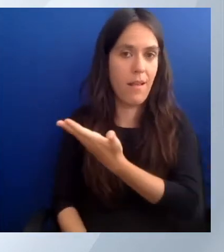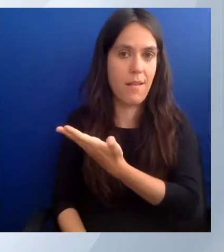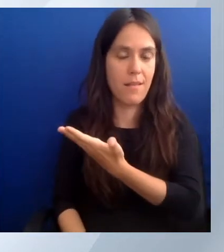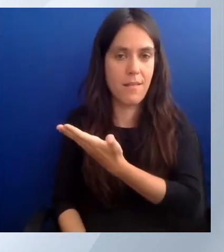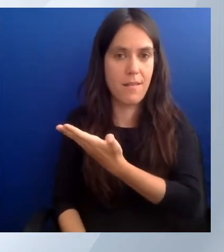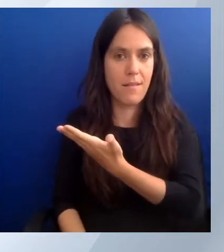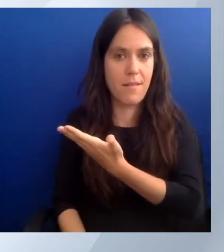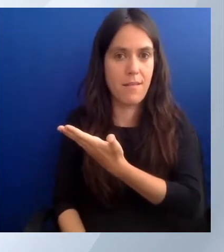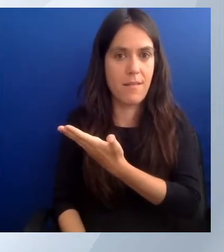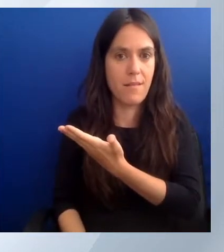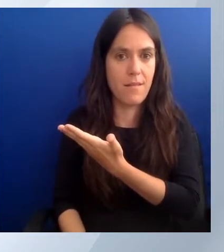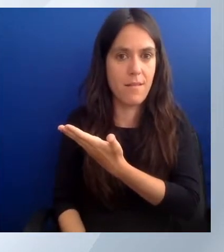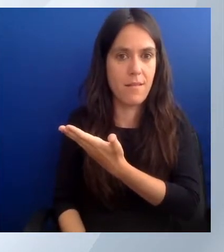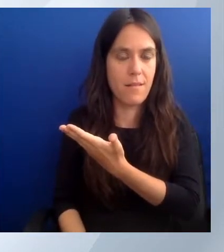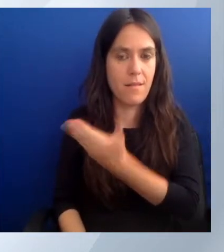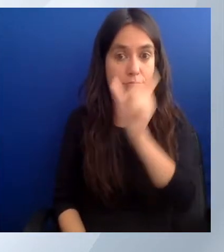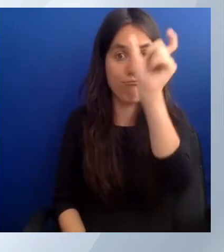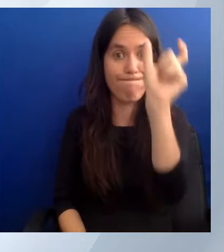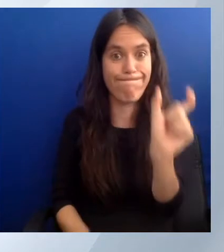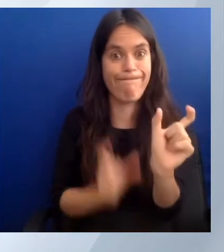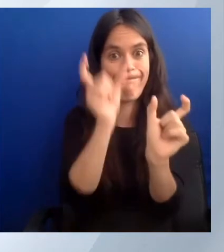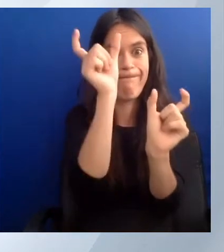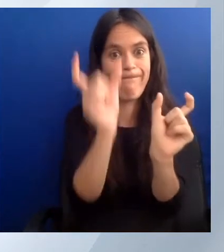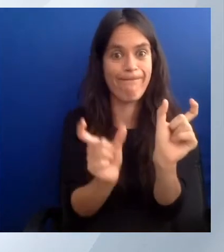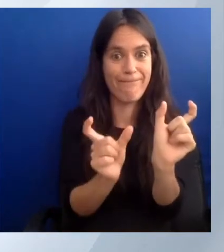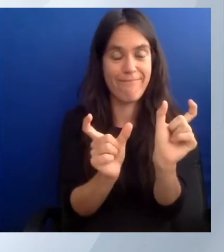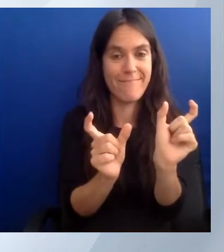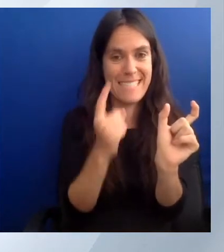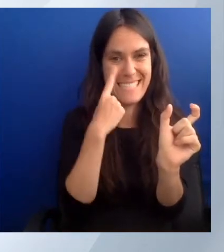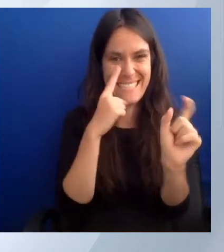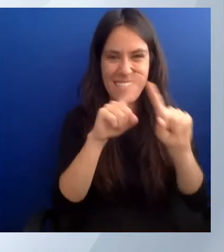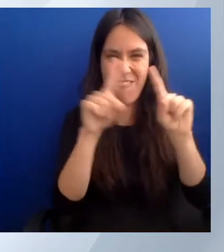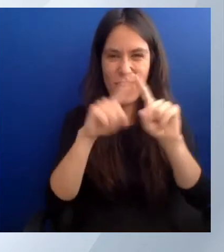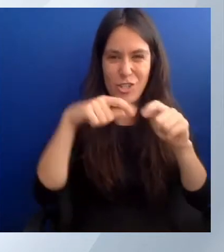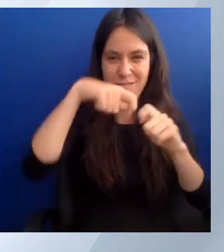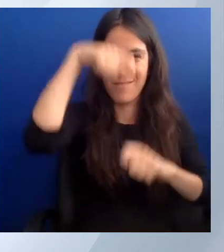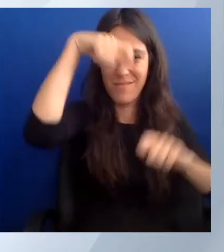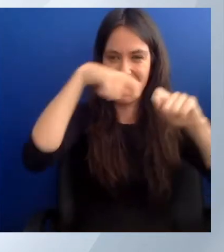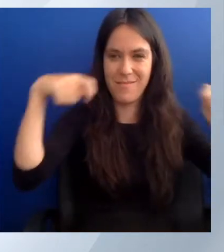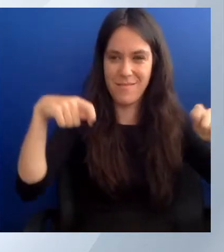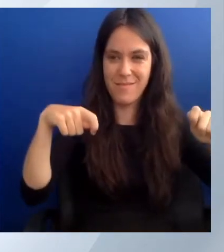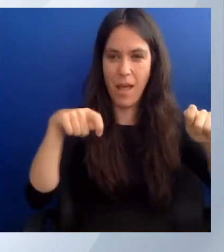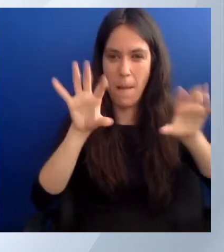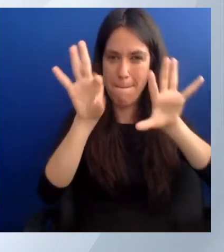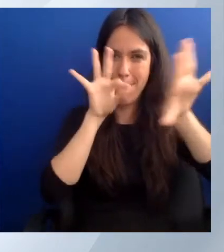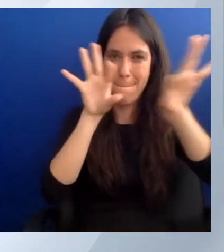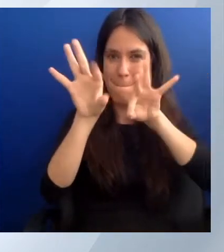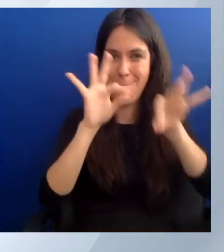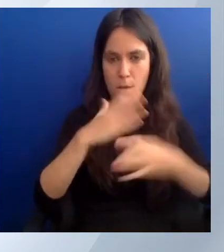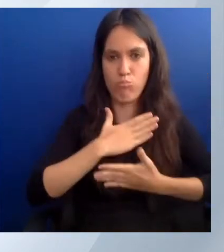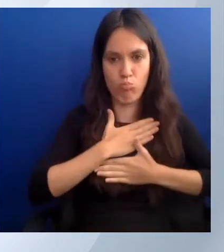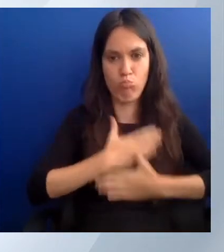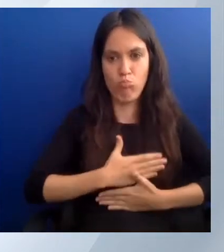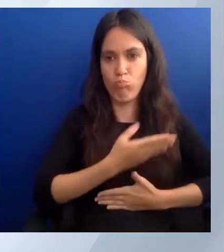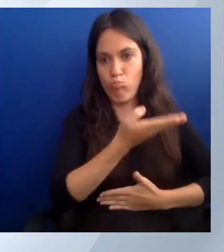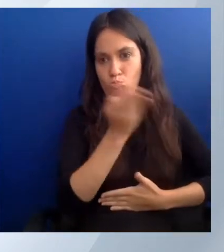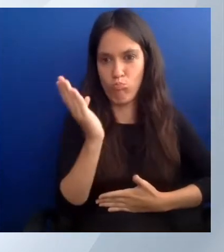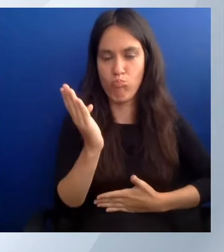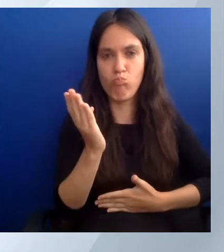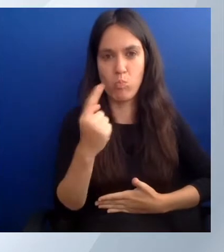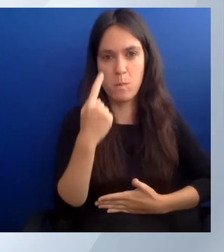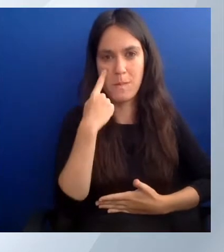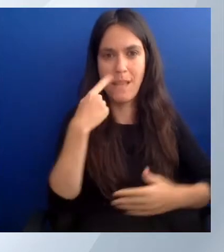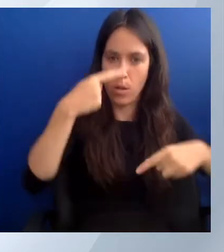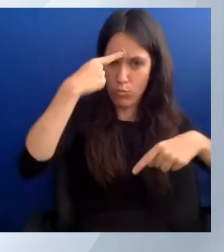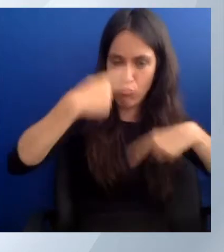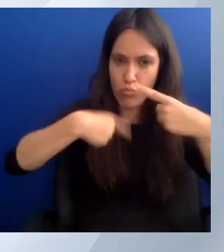our spec picker. And here you can see all of the different sizes of app service plans for the processing needs that you